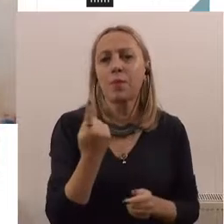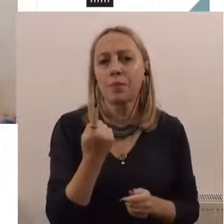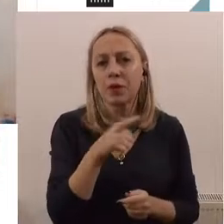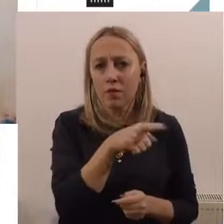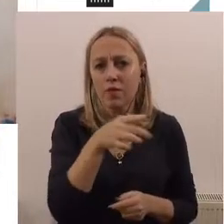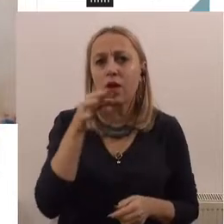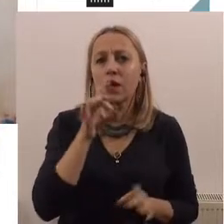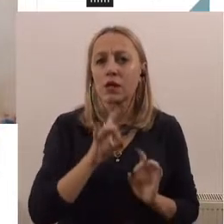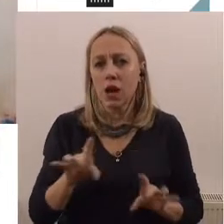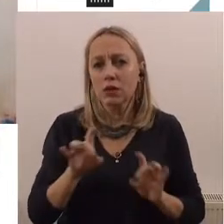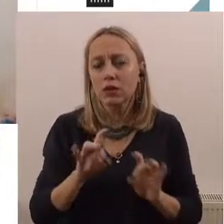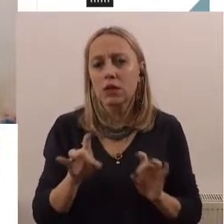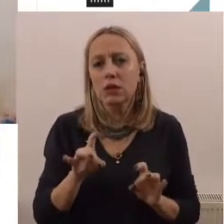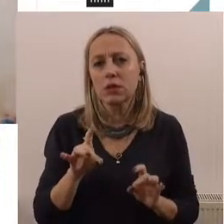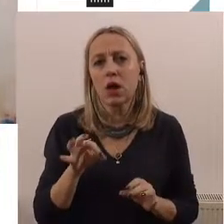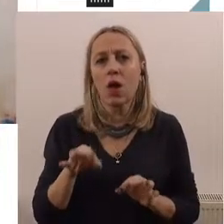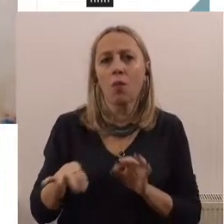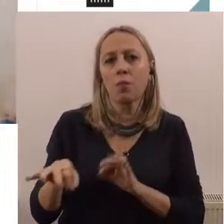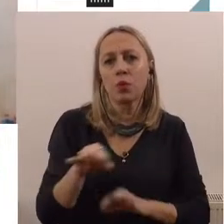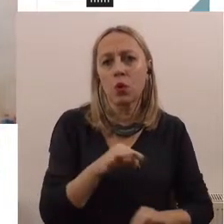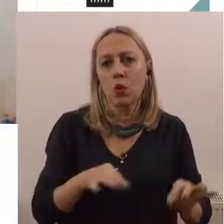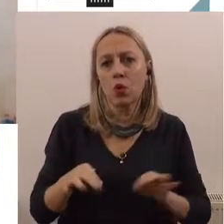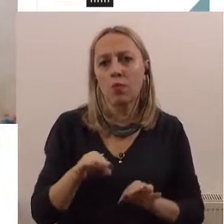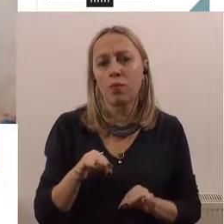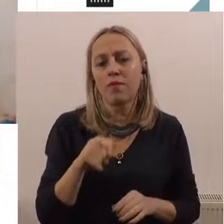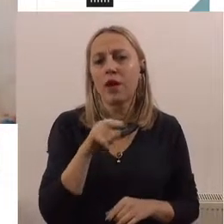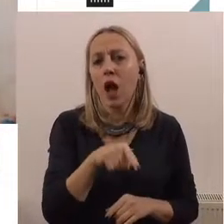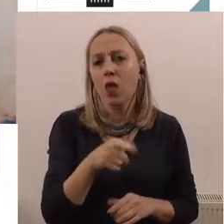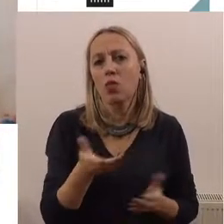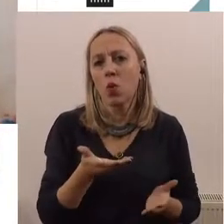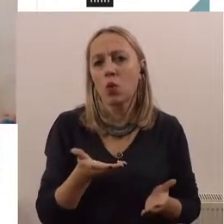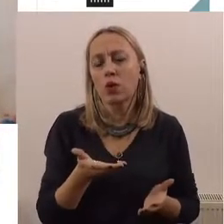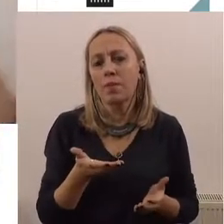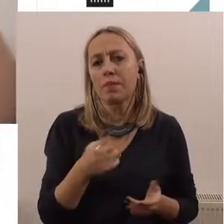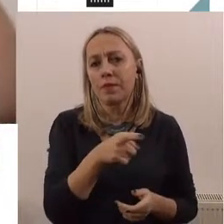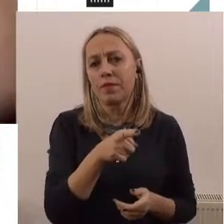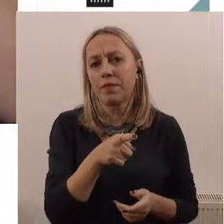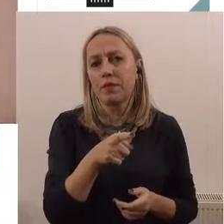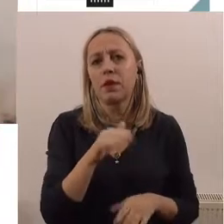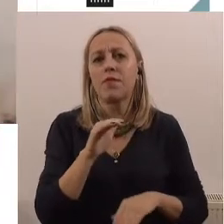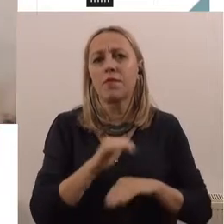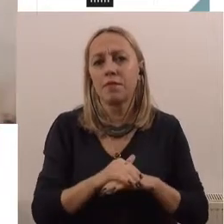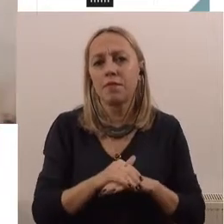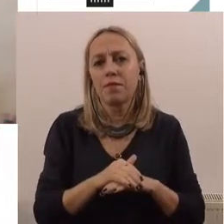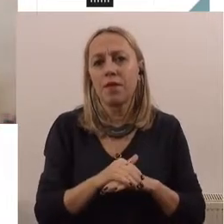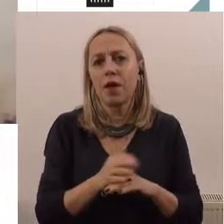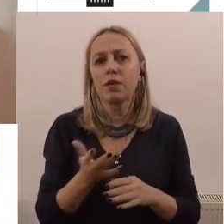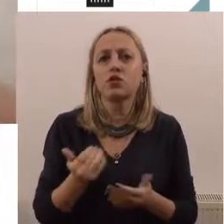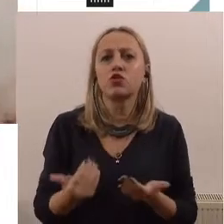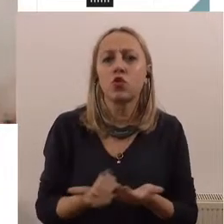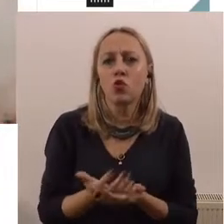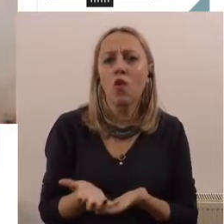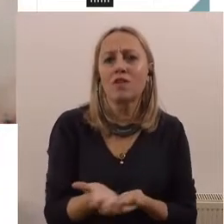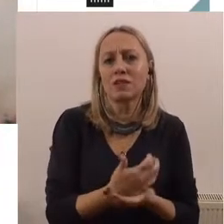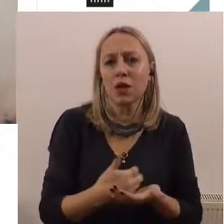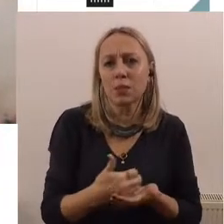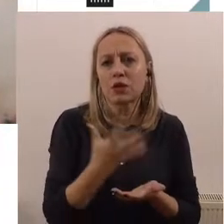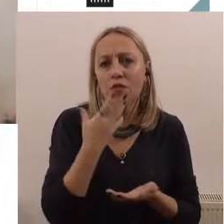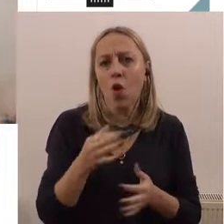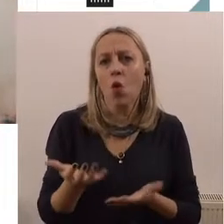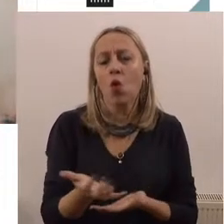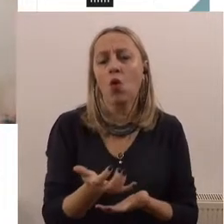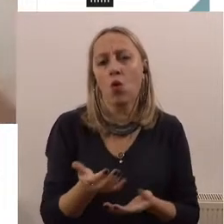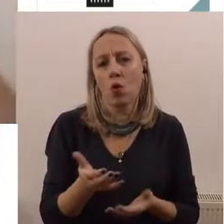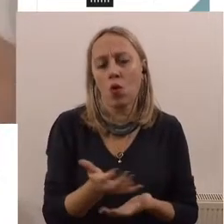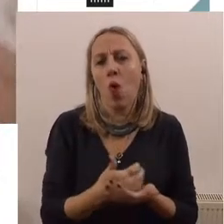you mentioned the project when you recollect your collection on